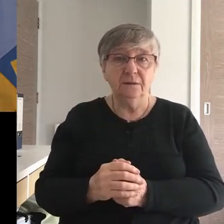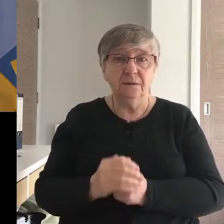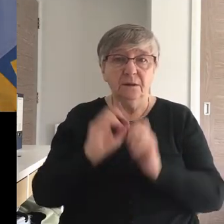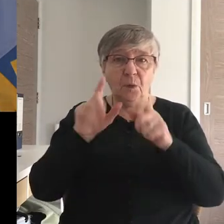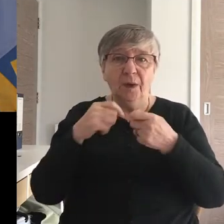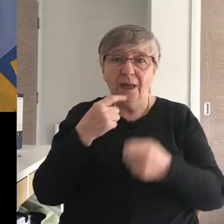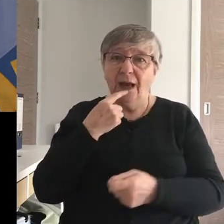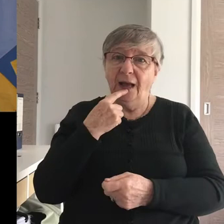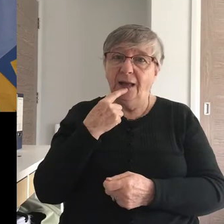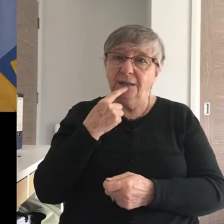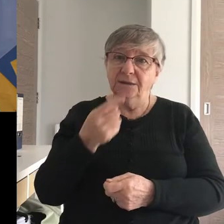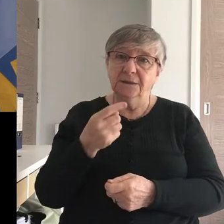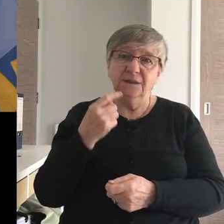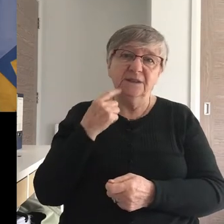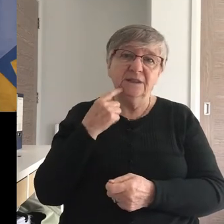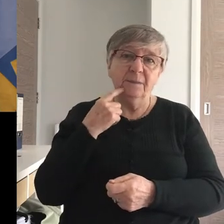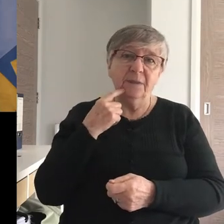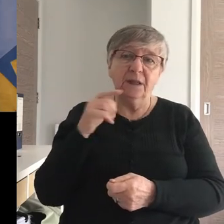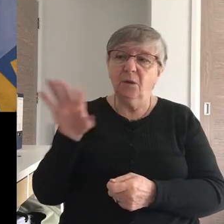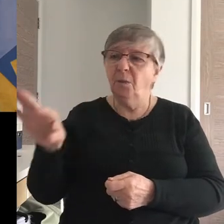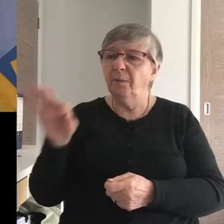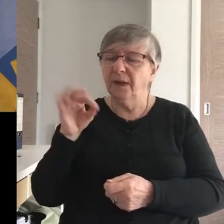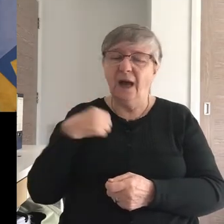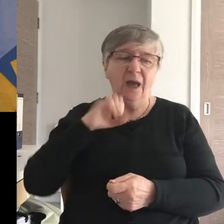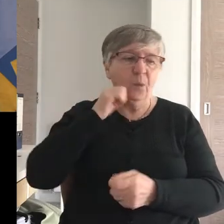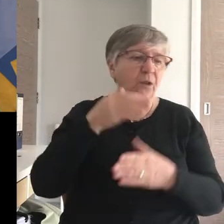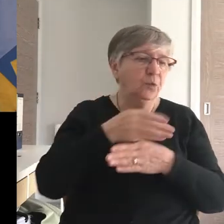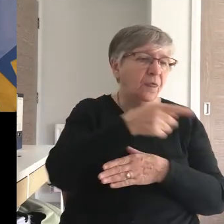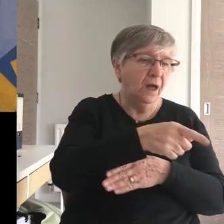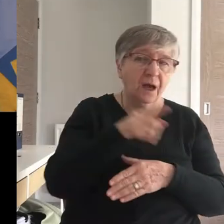We can't just simply pick and choose.